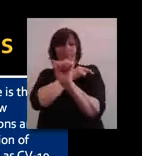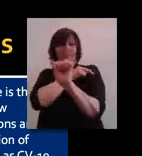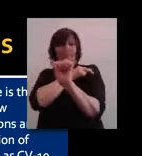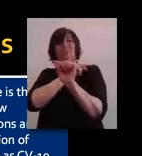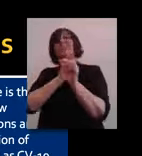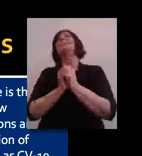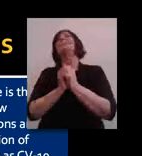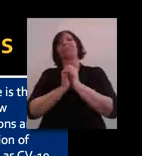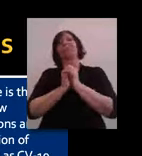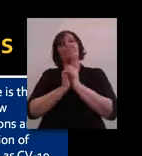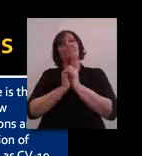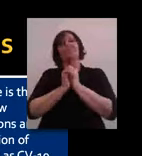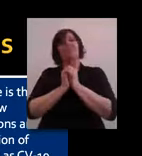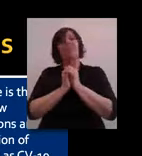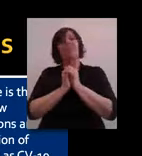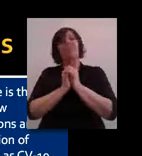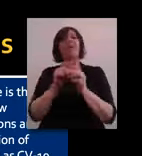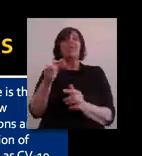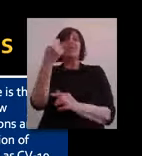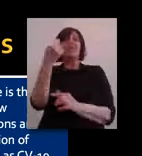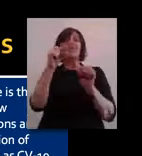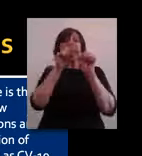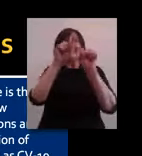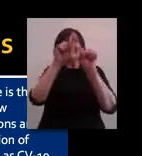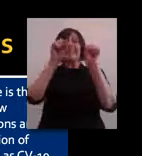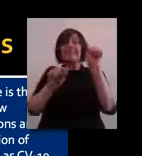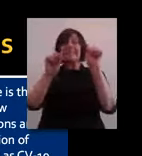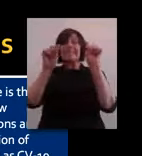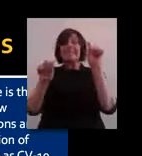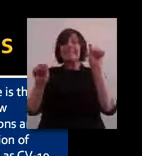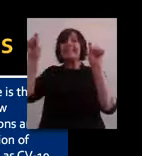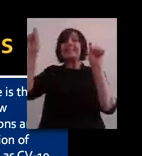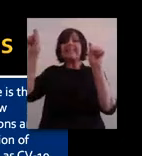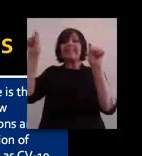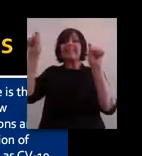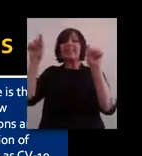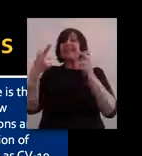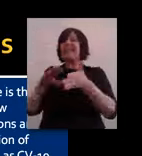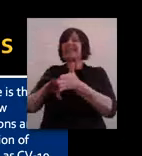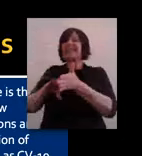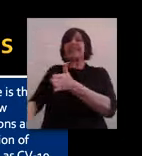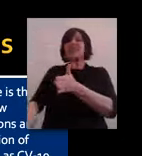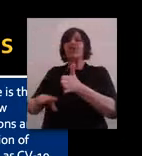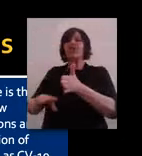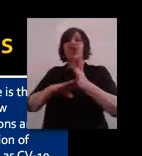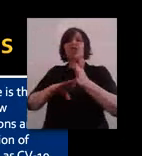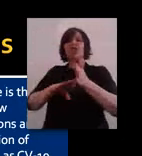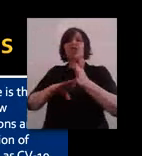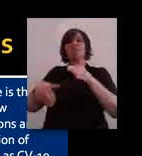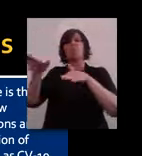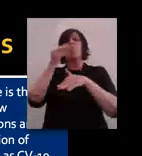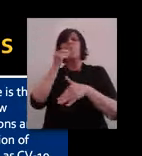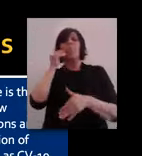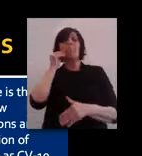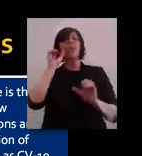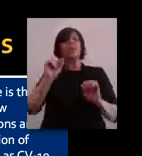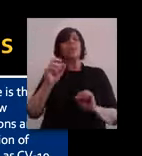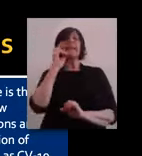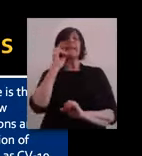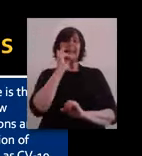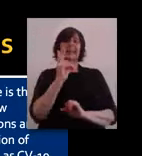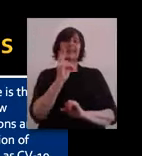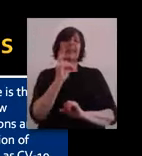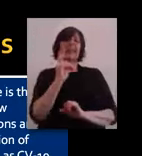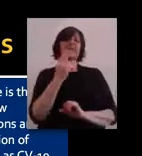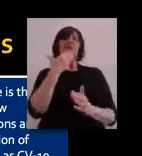hospital. Where the green line is are discharges from the hospital. So you can see that the good news is